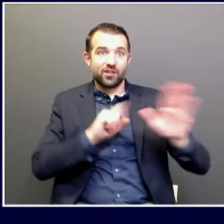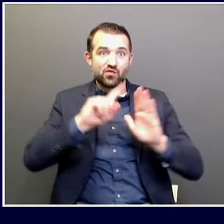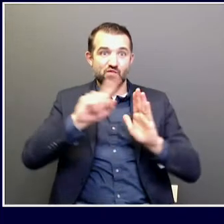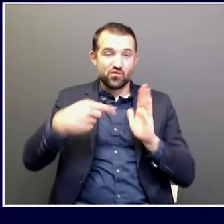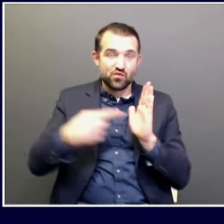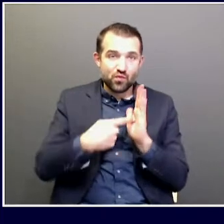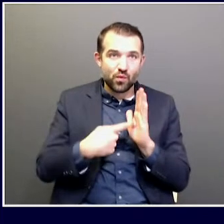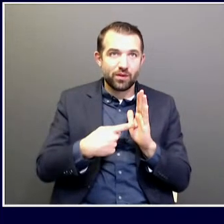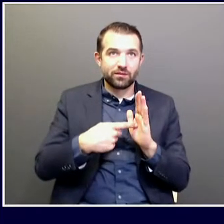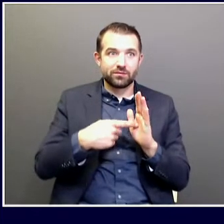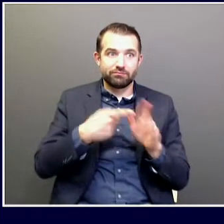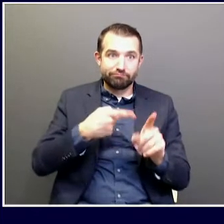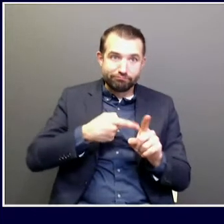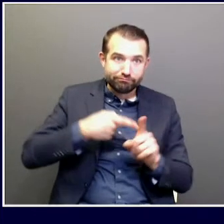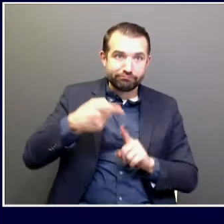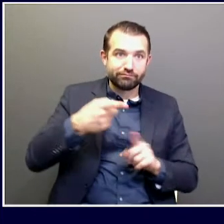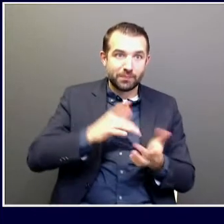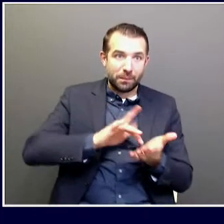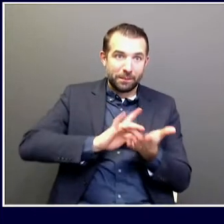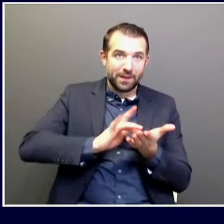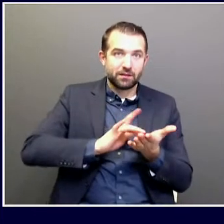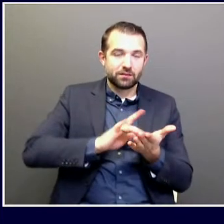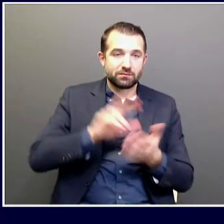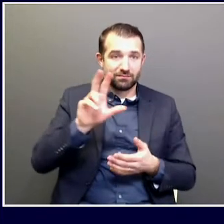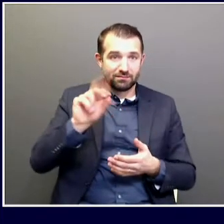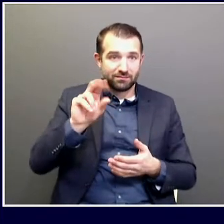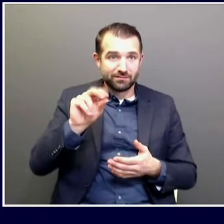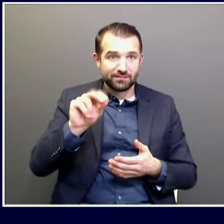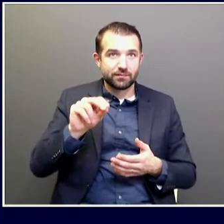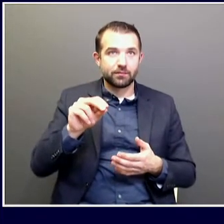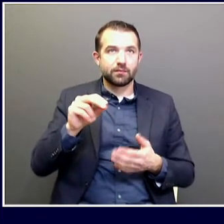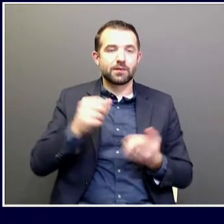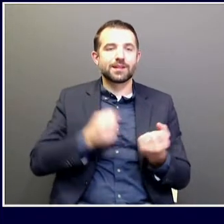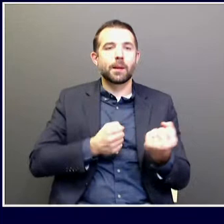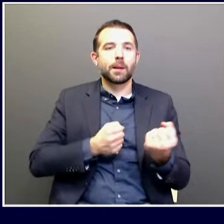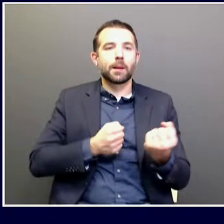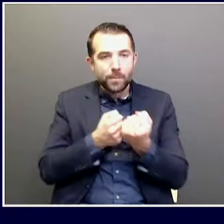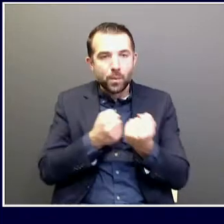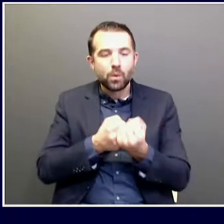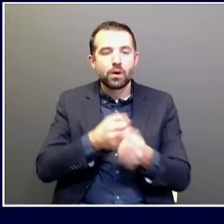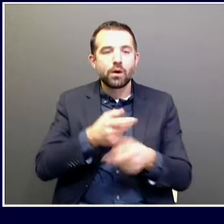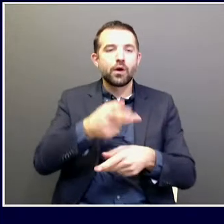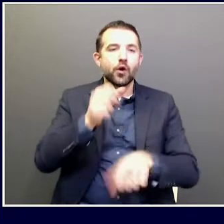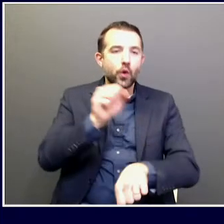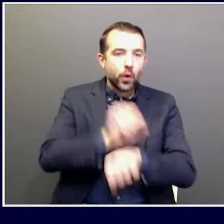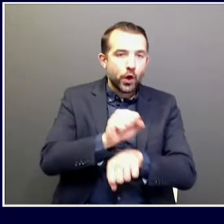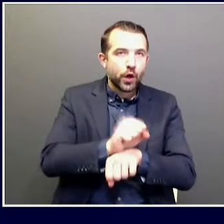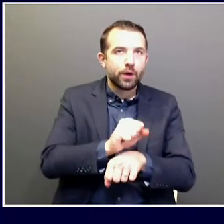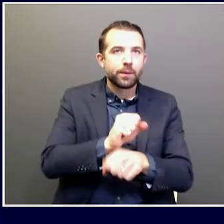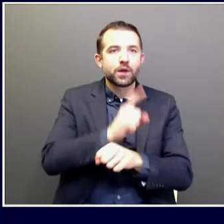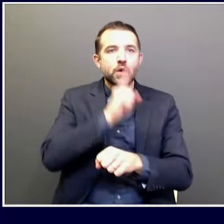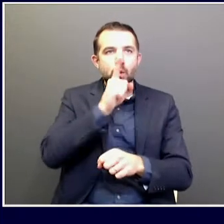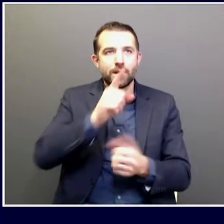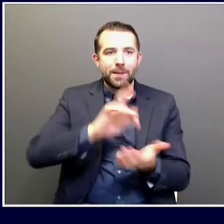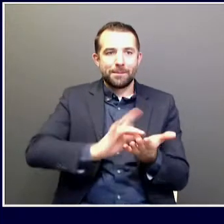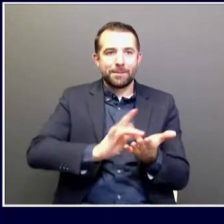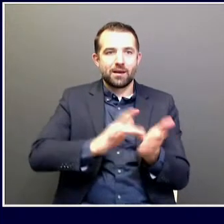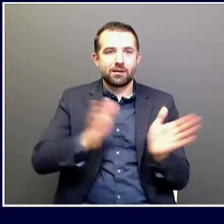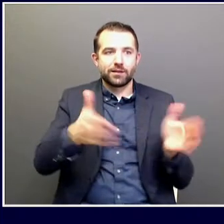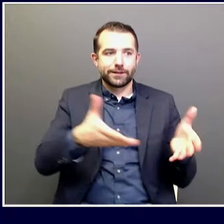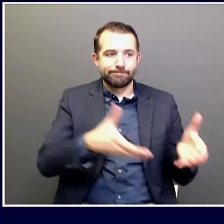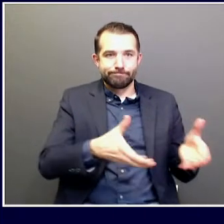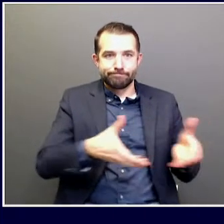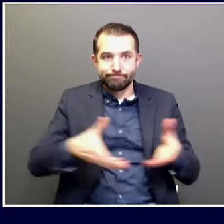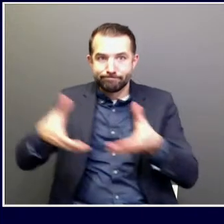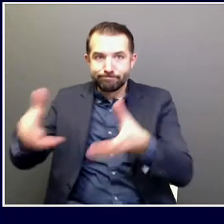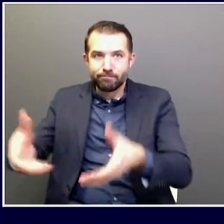work and monitoring the monoclonal antibody treatments and things of that sort, where you don't have to be